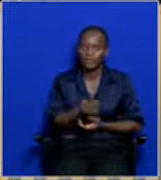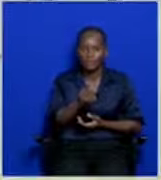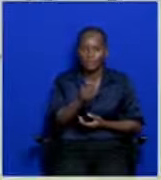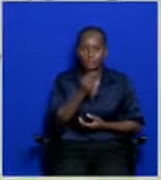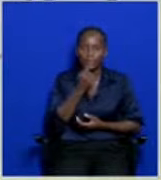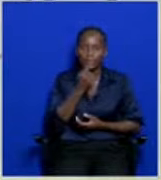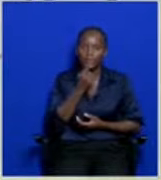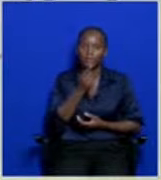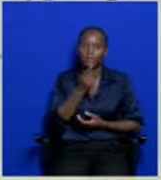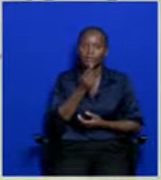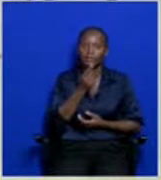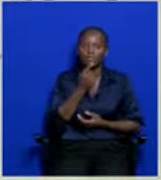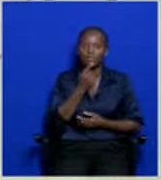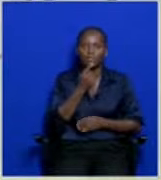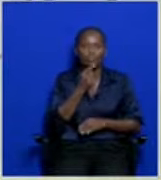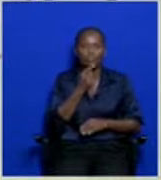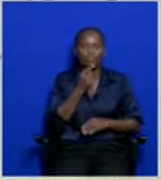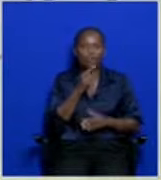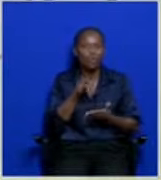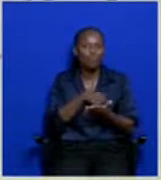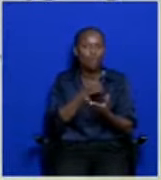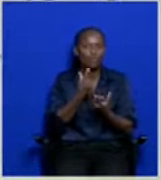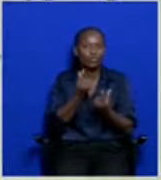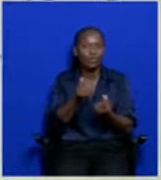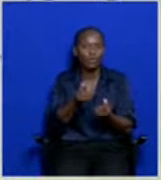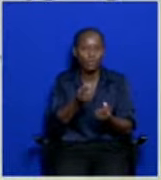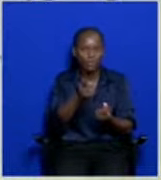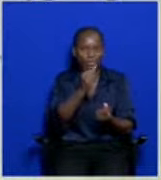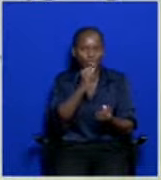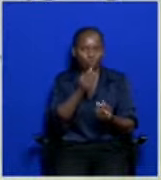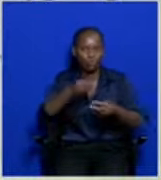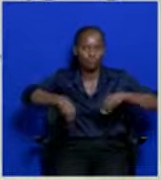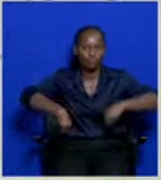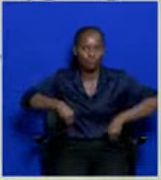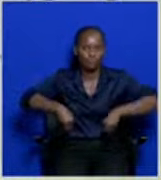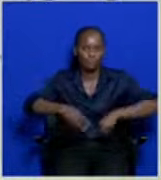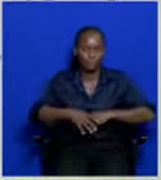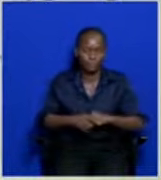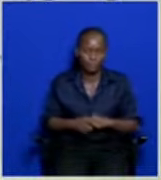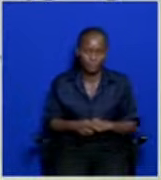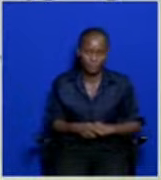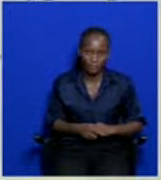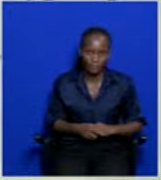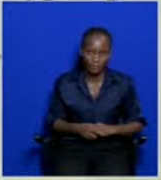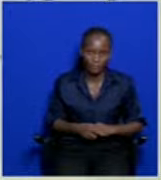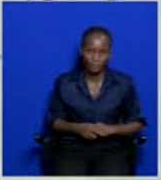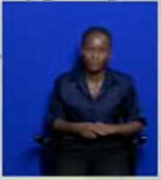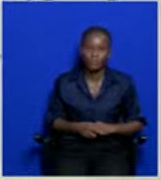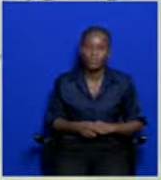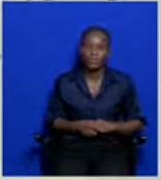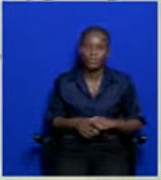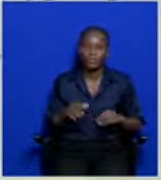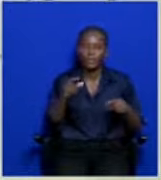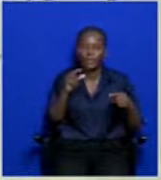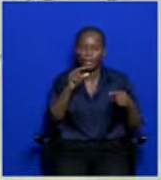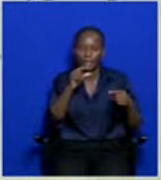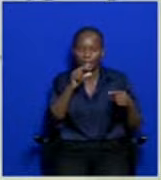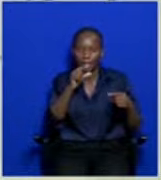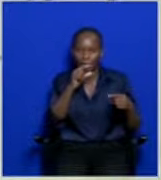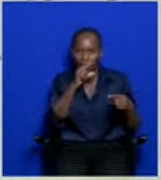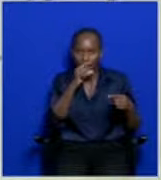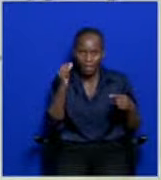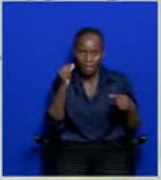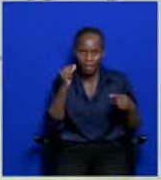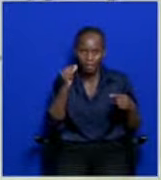Then you list the members against whom you say a charge of